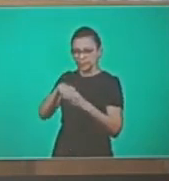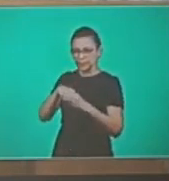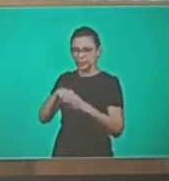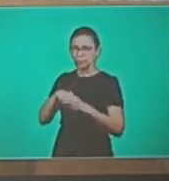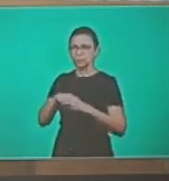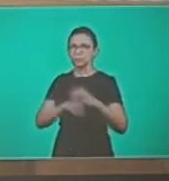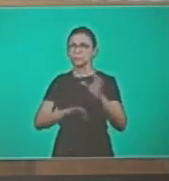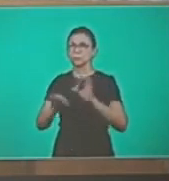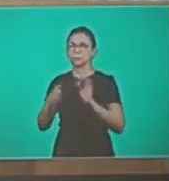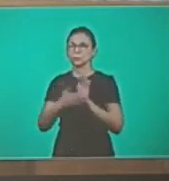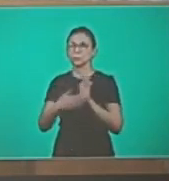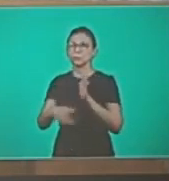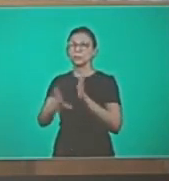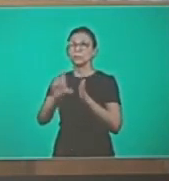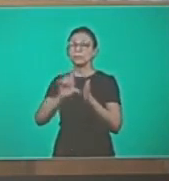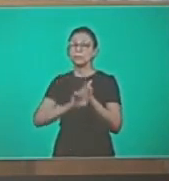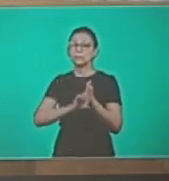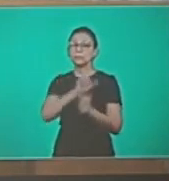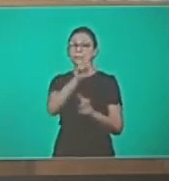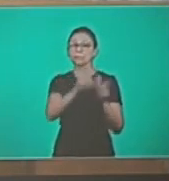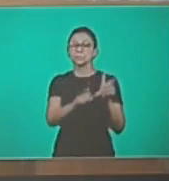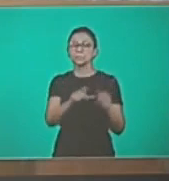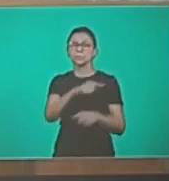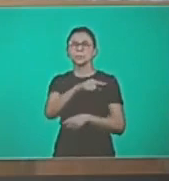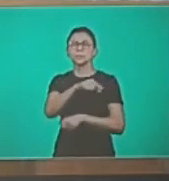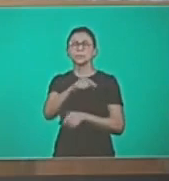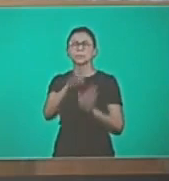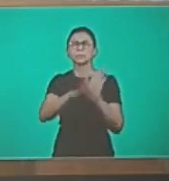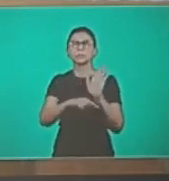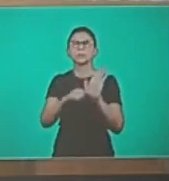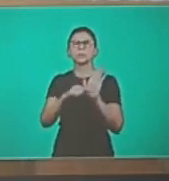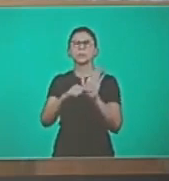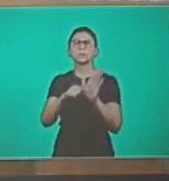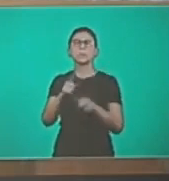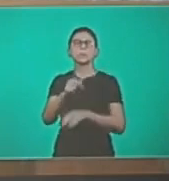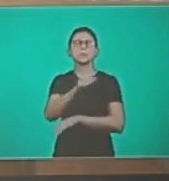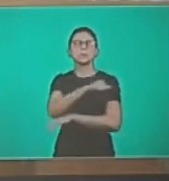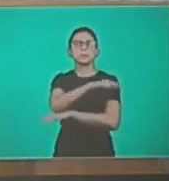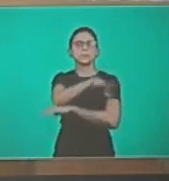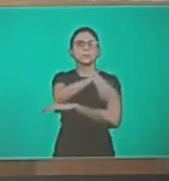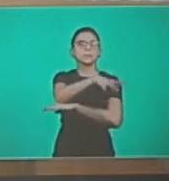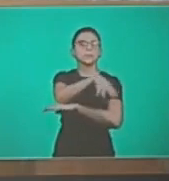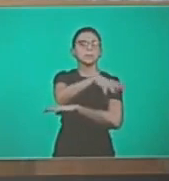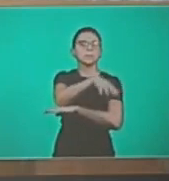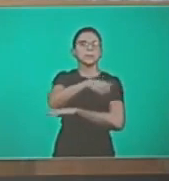the ones that were like in the beginning.